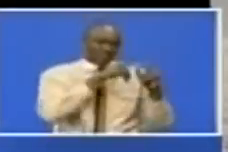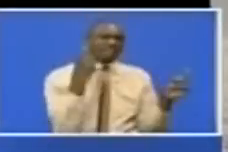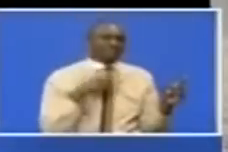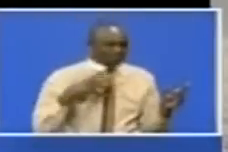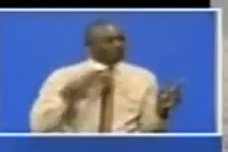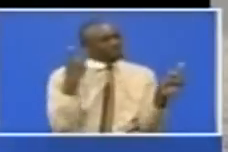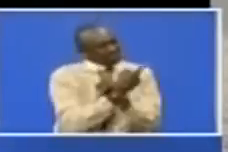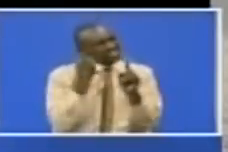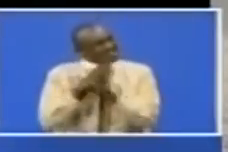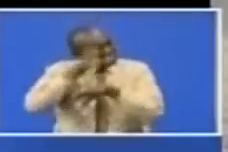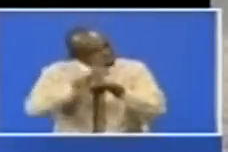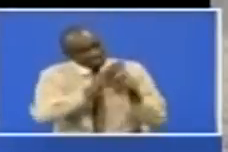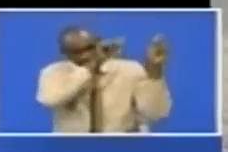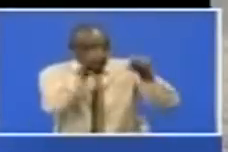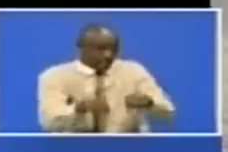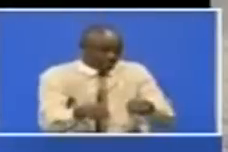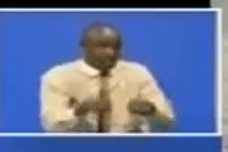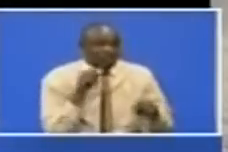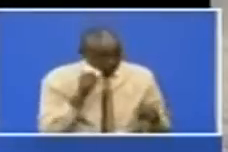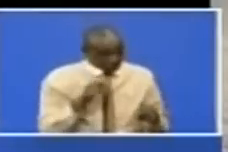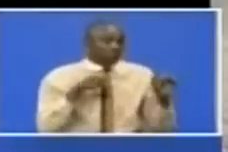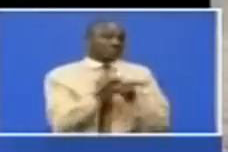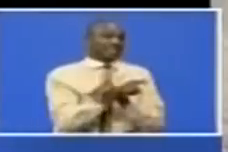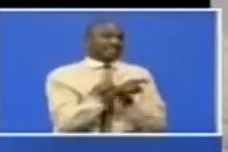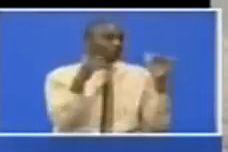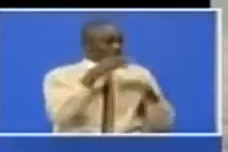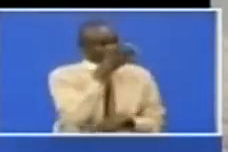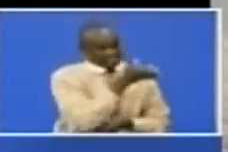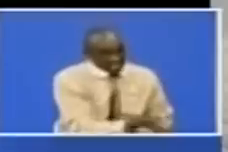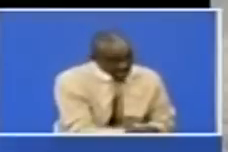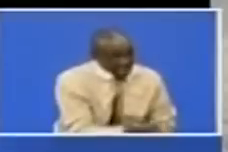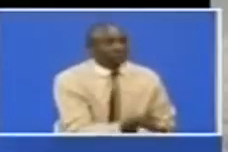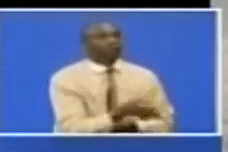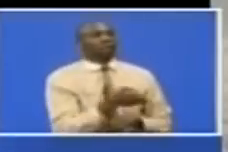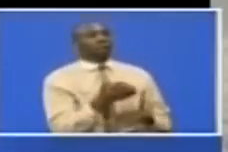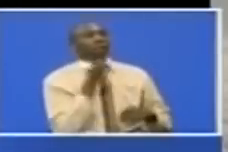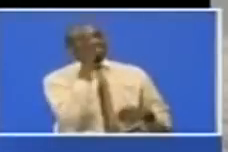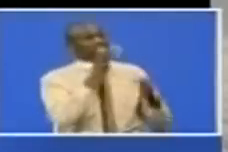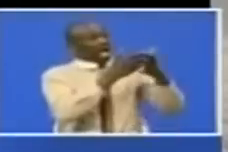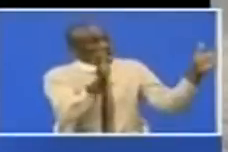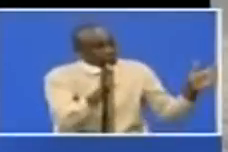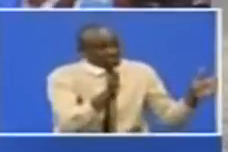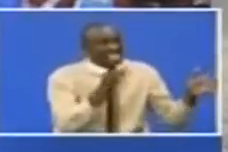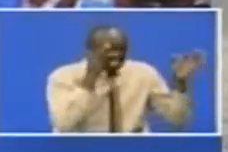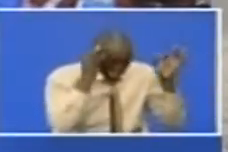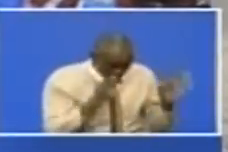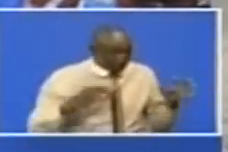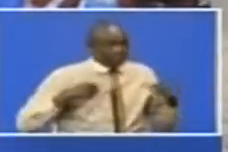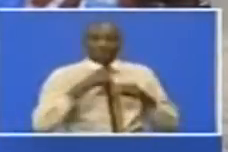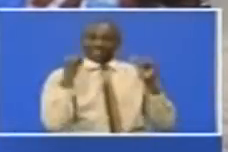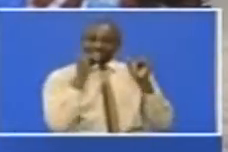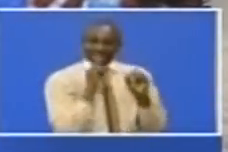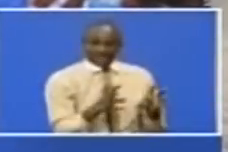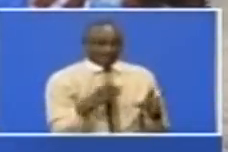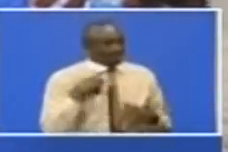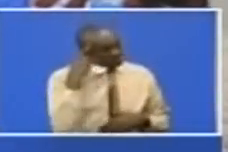people from different denominations mm-hmm. get mm-hmm. to attend the conferences, mm-hmm. the crusades. Mm-hmm. And if I was not a pastor, I